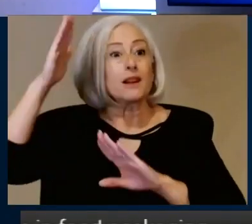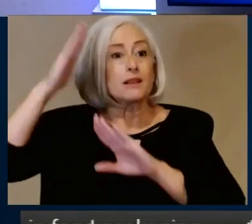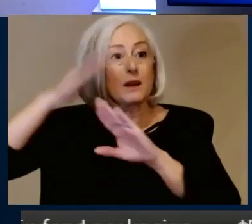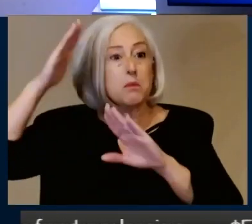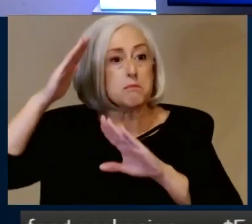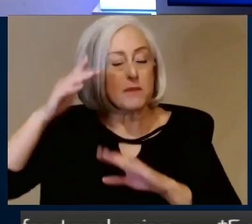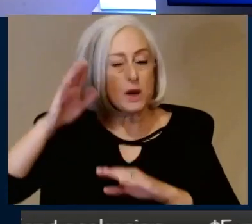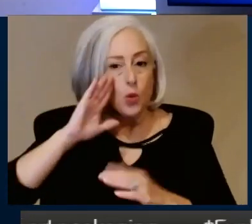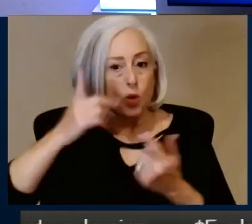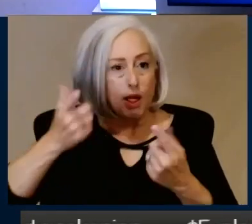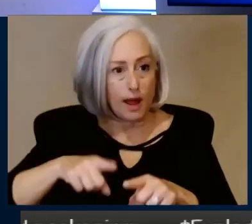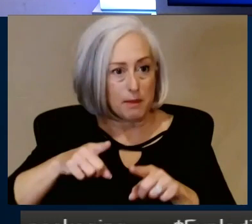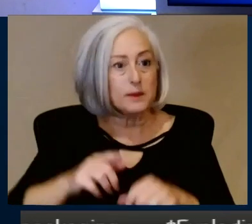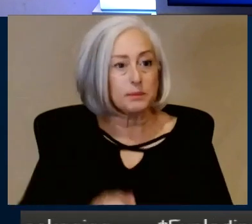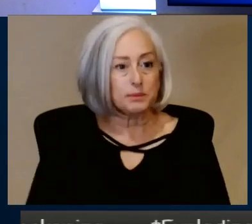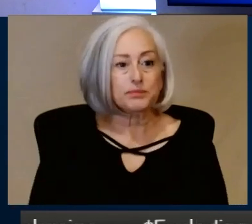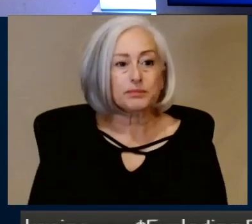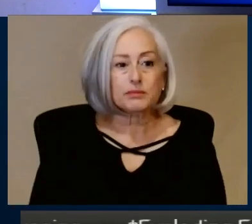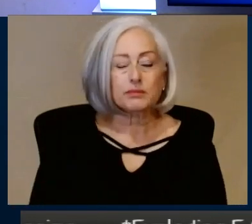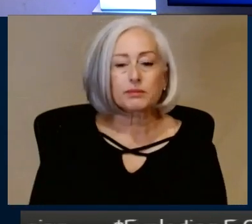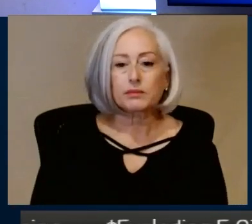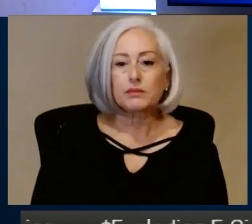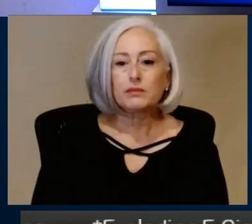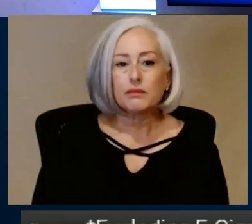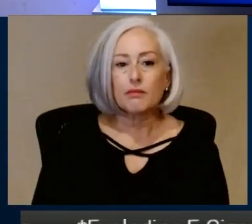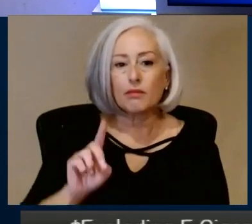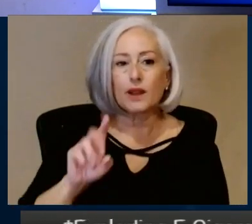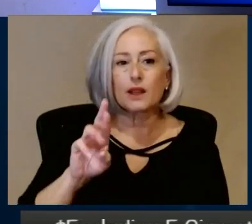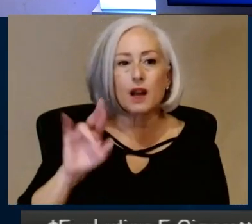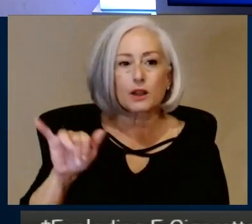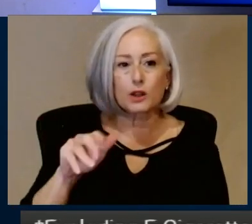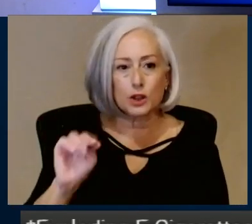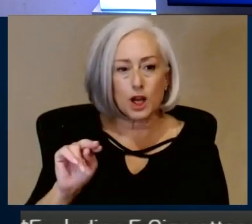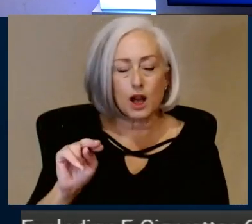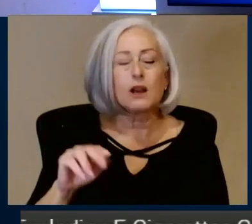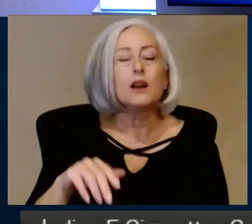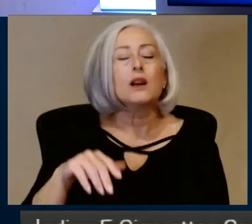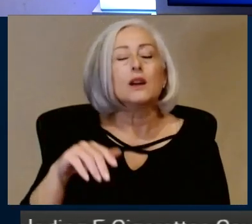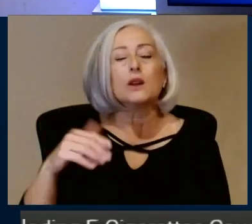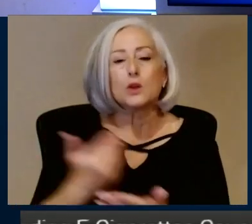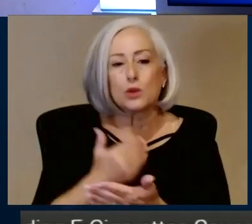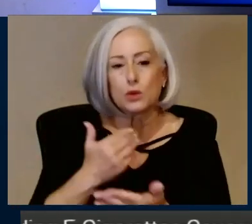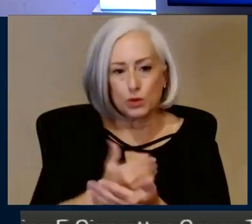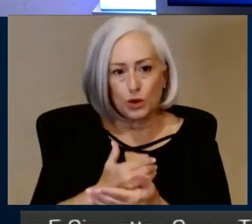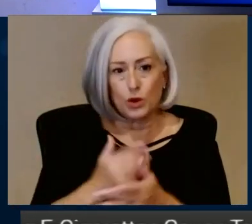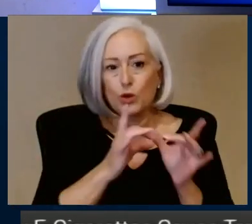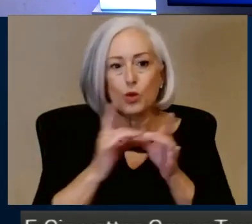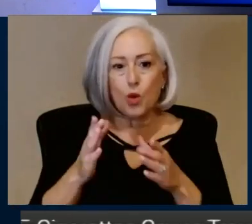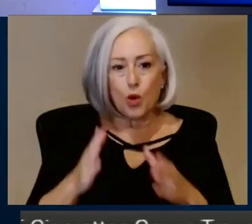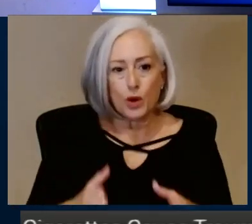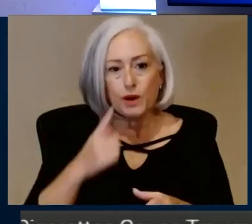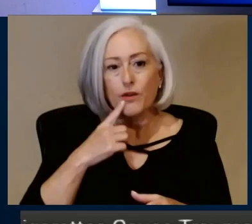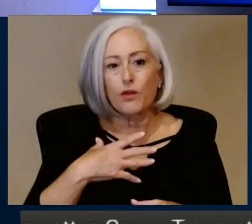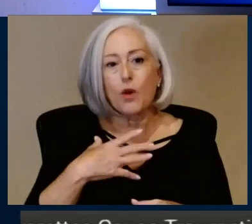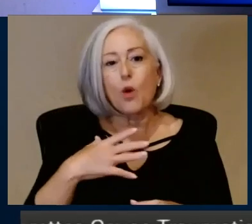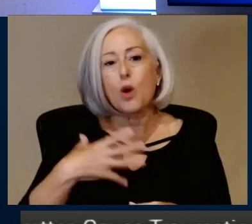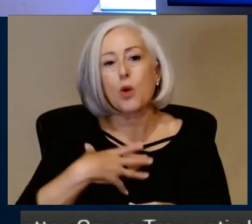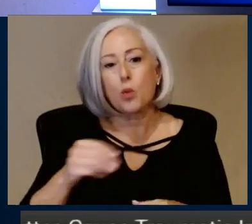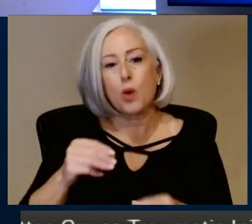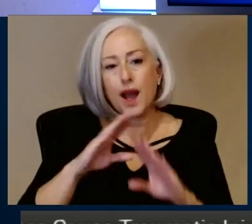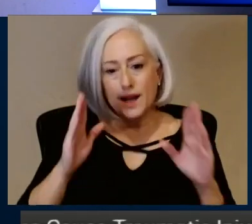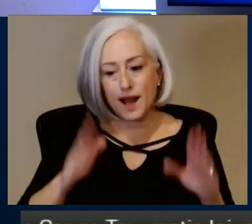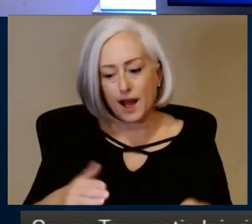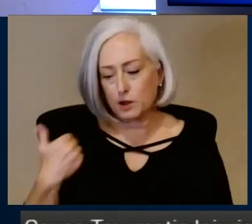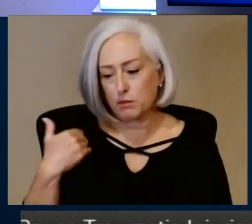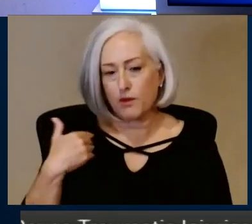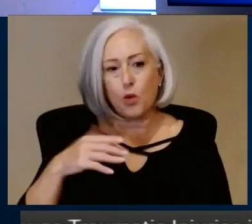Dr. Jha, he is the new COVID-19 response coordinator for the White House. He was formerly at Brown University School of Public Health. Dr. Schmidtke,